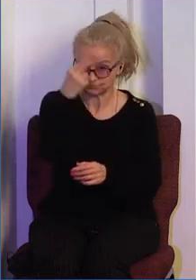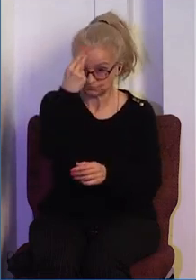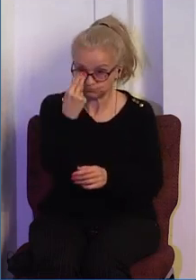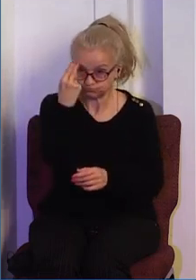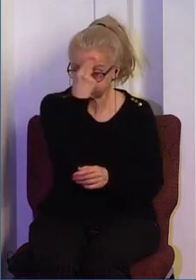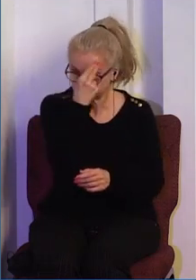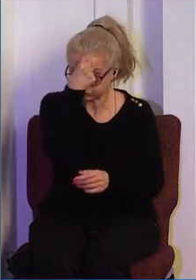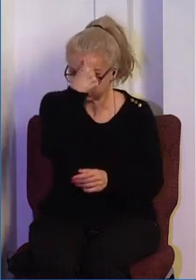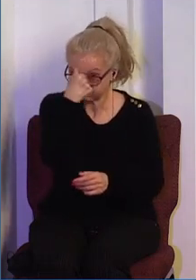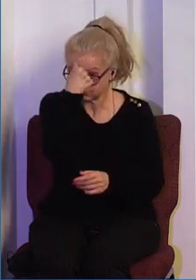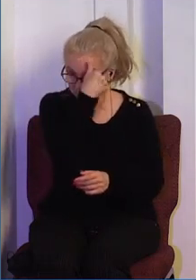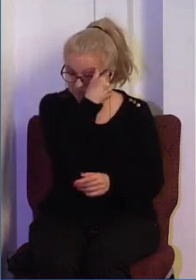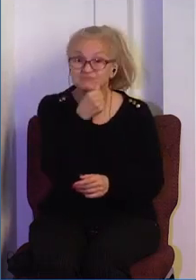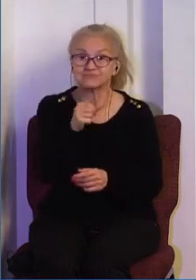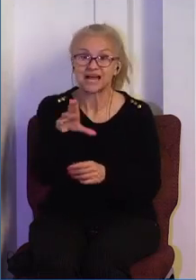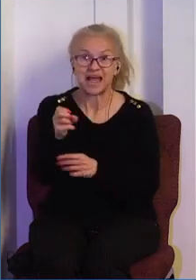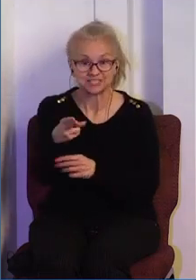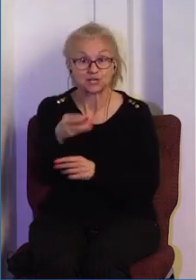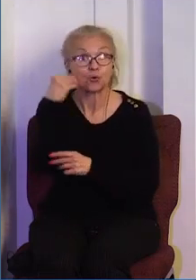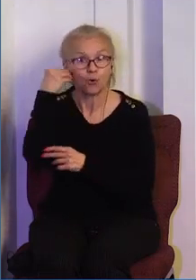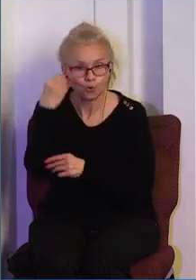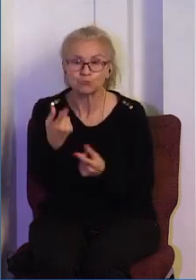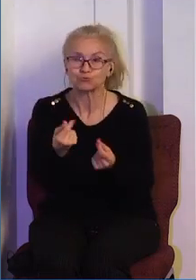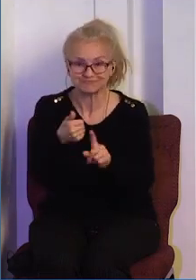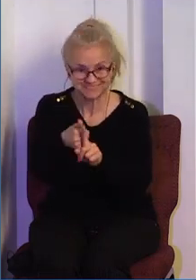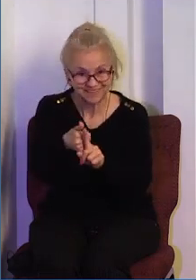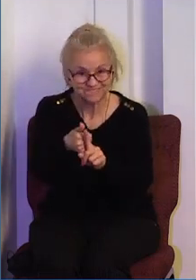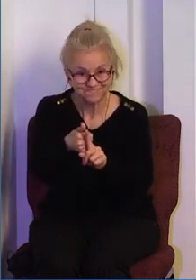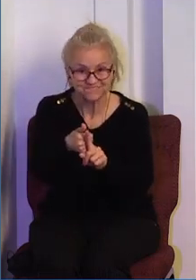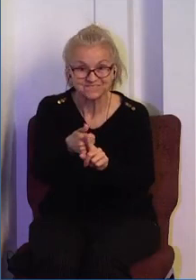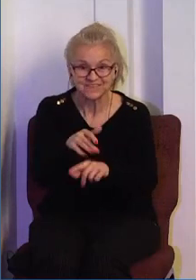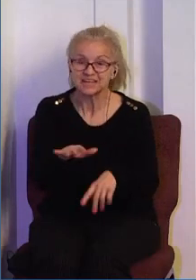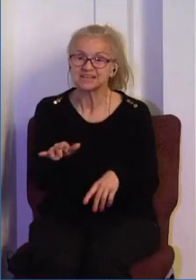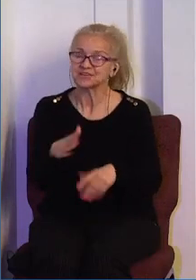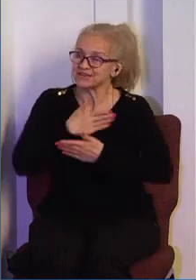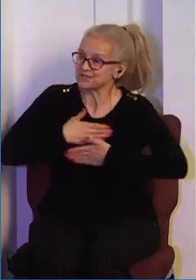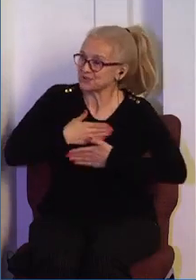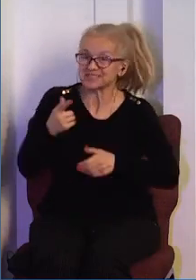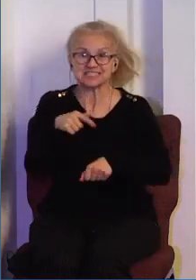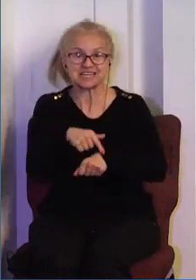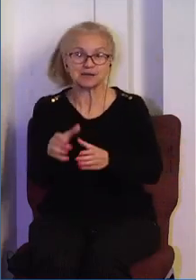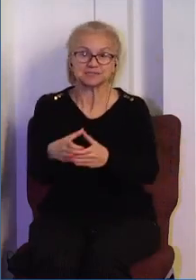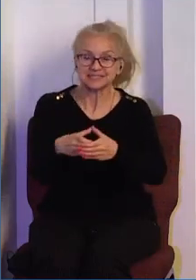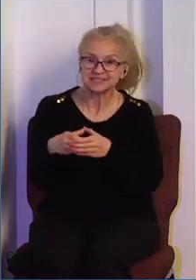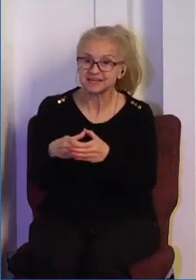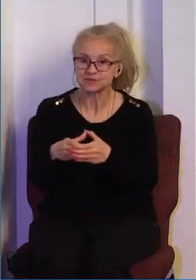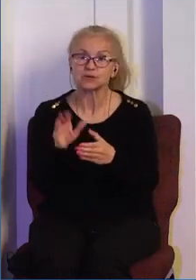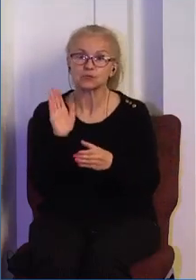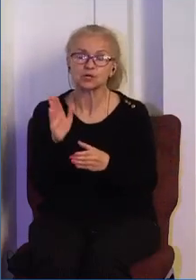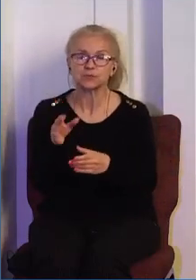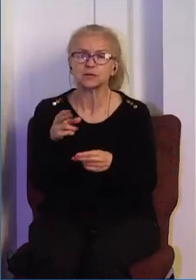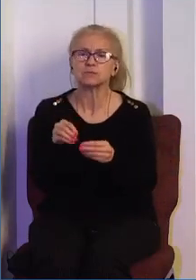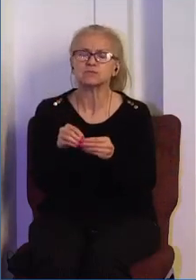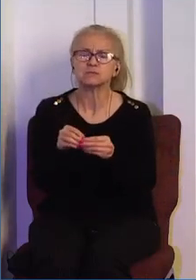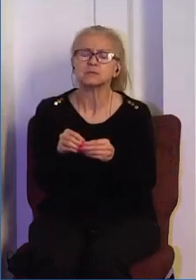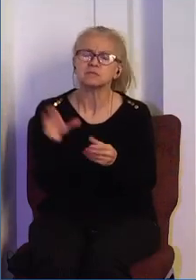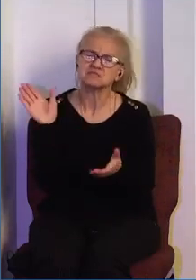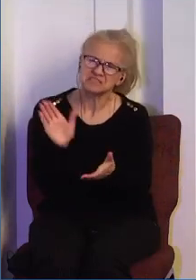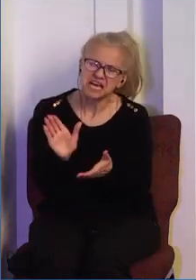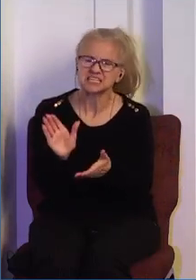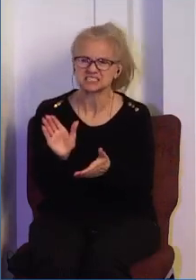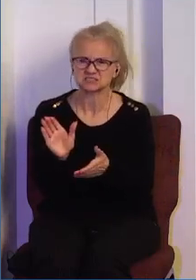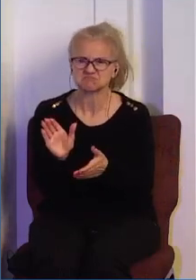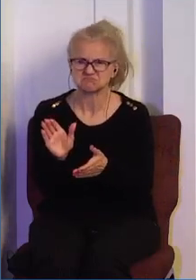home. And we think you will enjoy this time of gathering. It will be a shorter service maybe than we